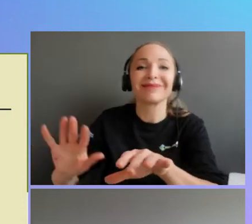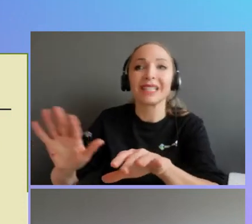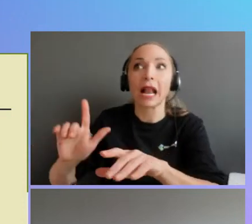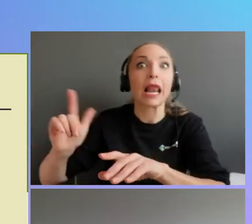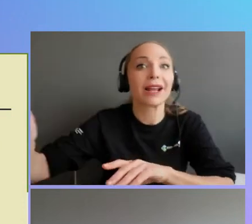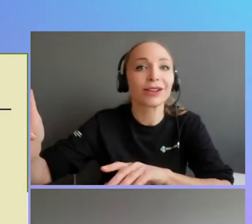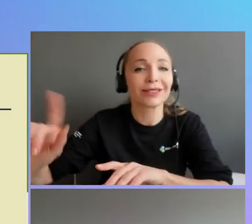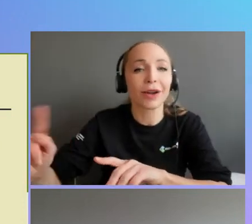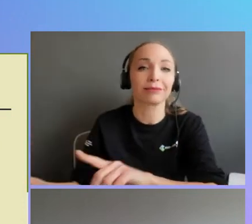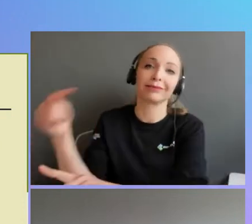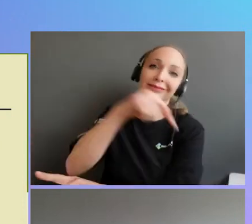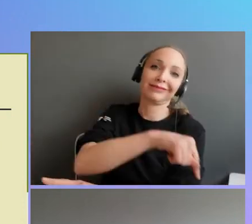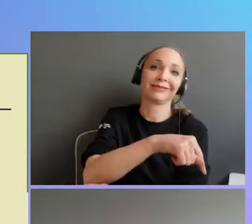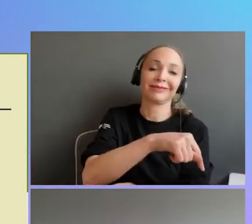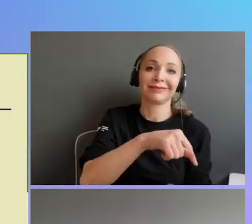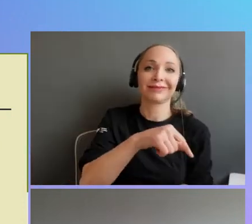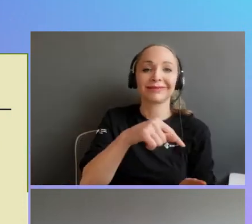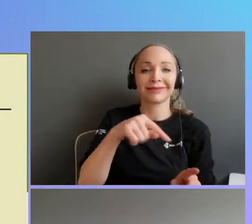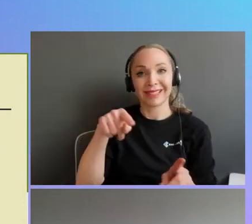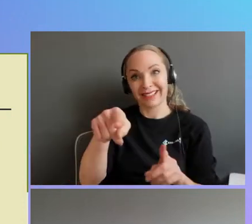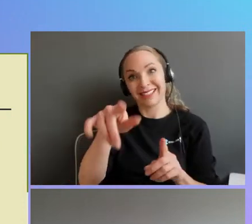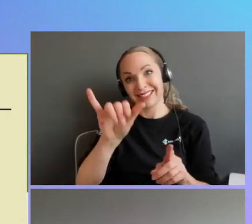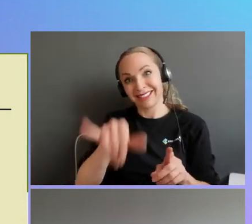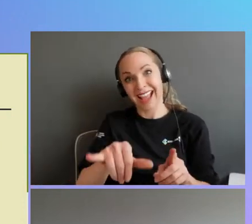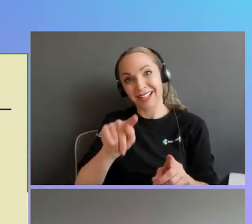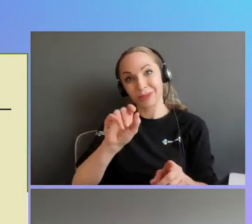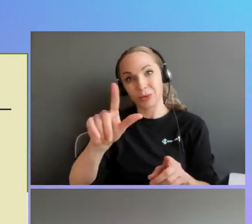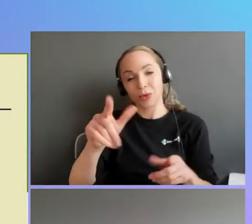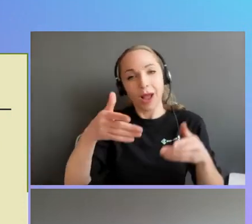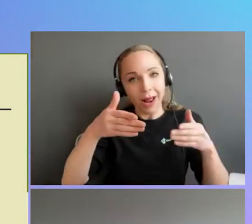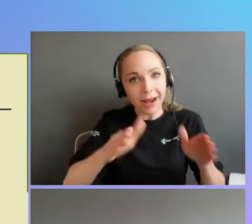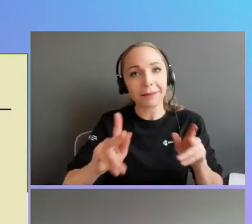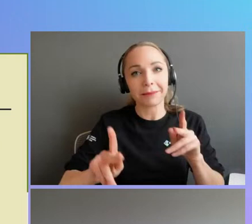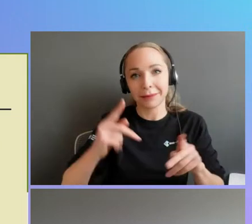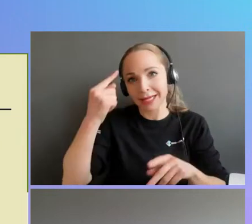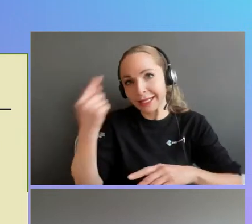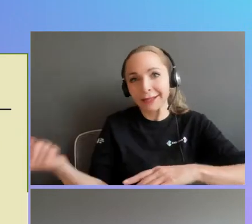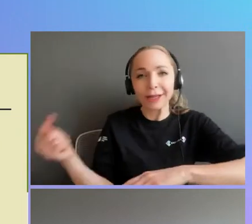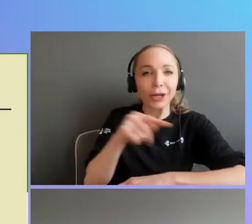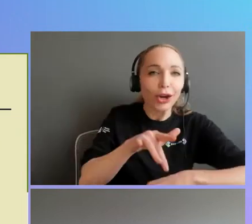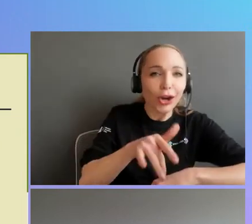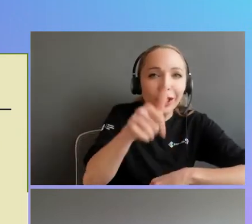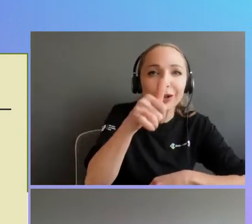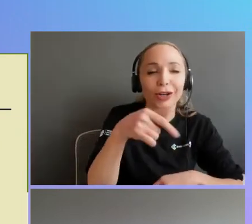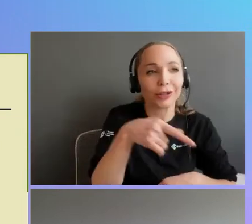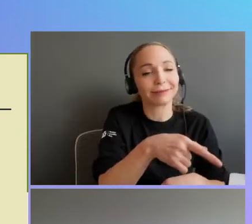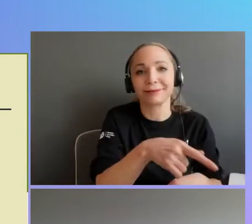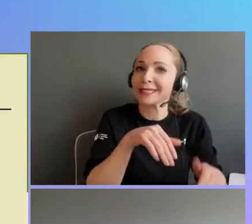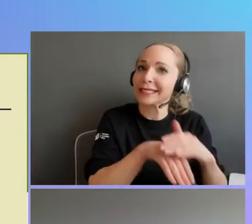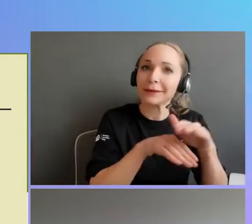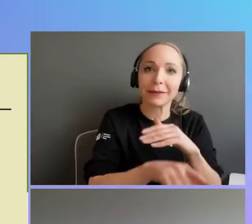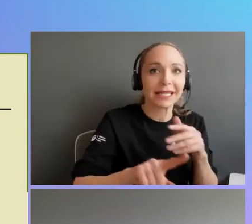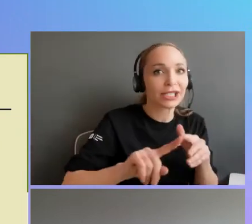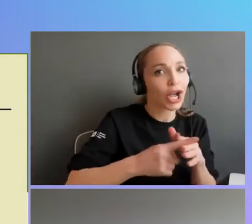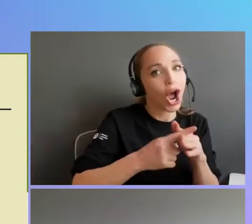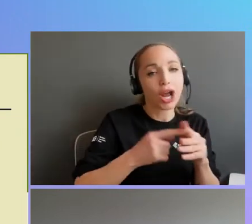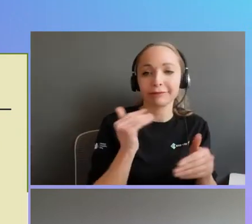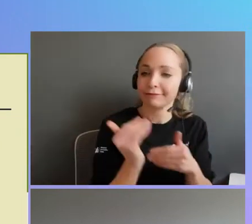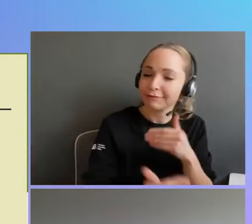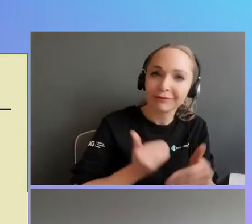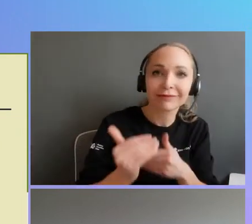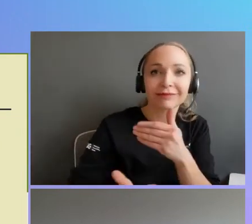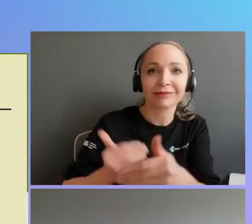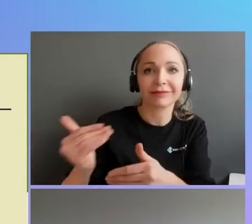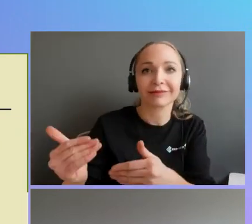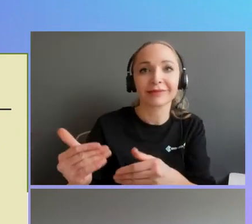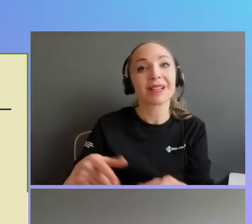Also, the approach with Cypress and with having the components visually rendered. So unlike